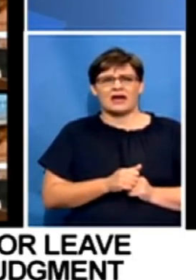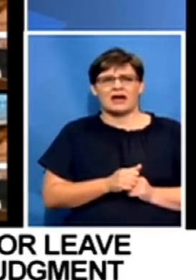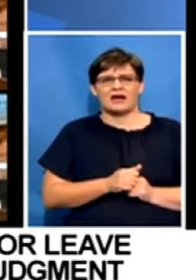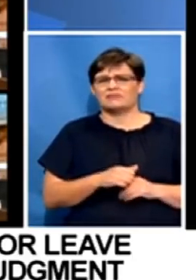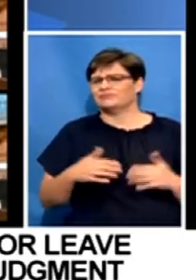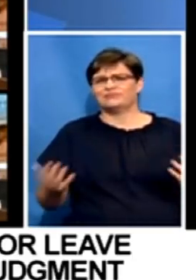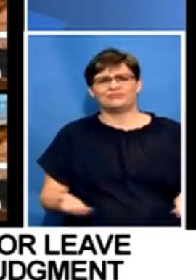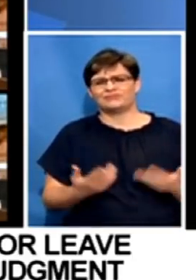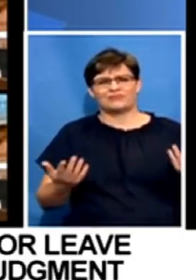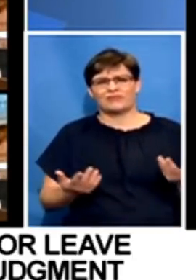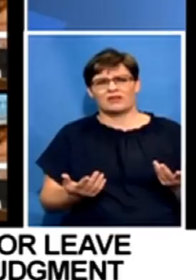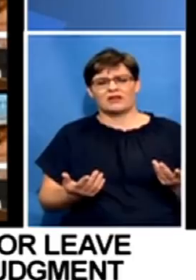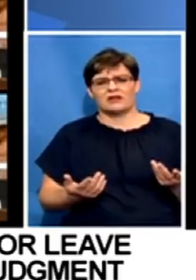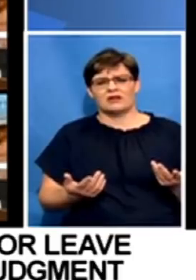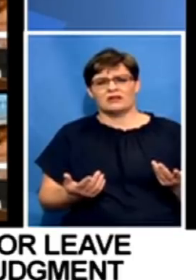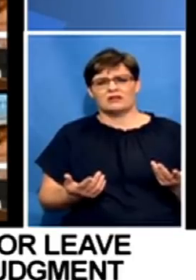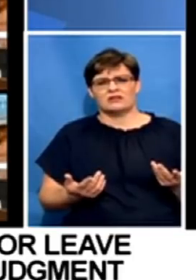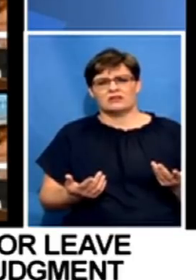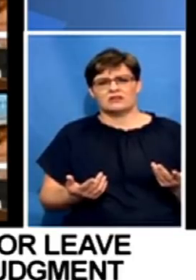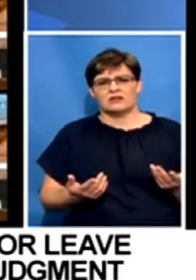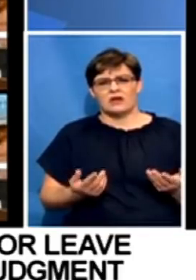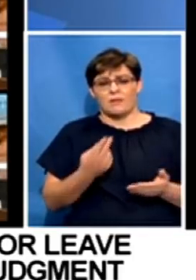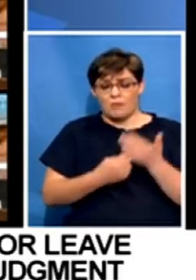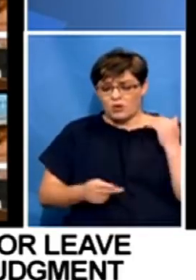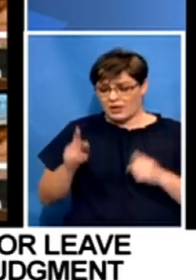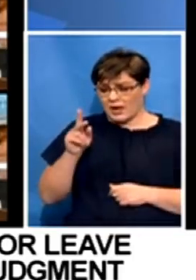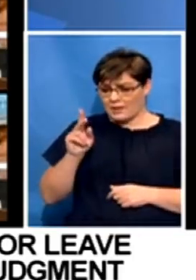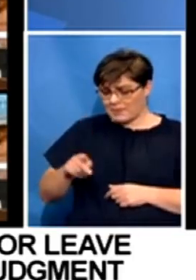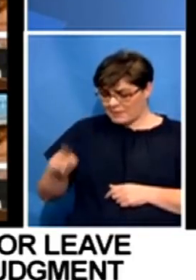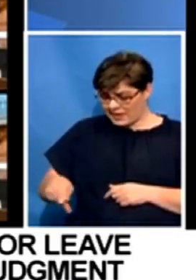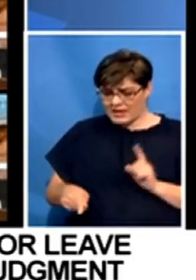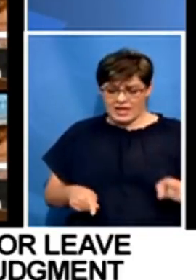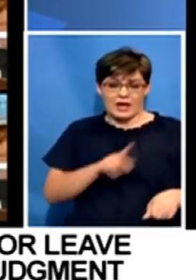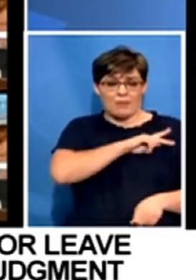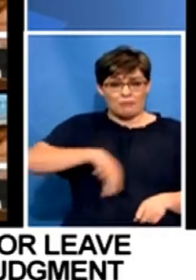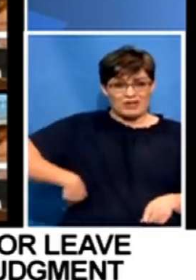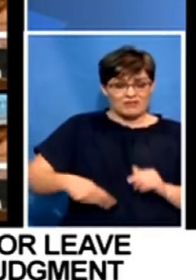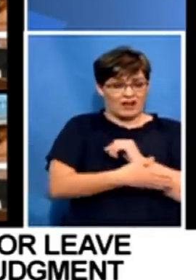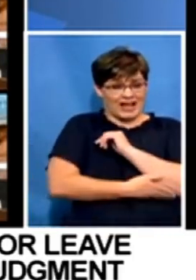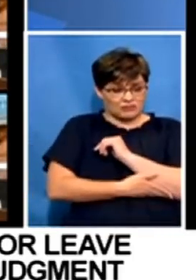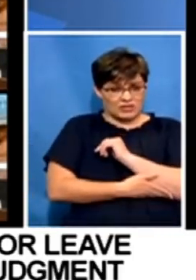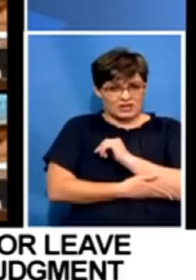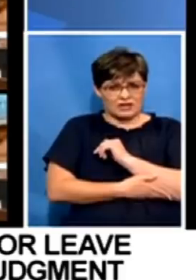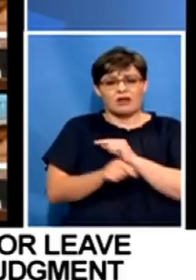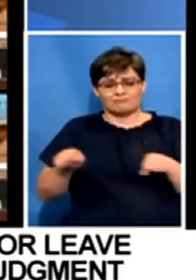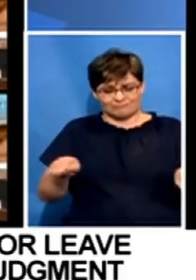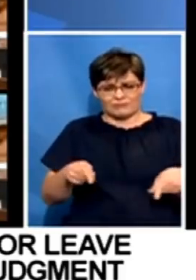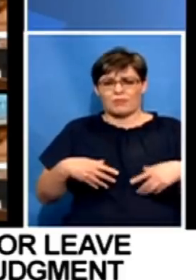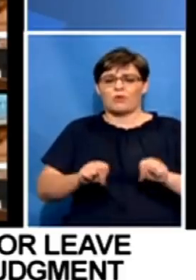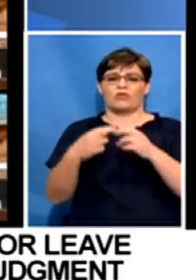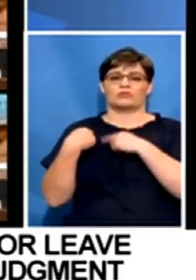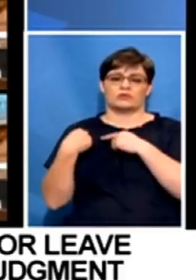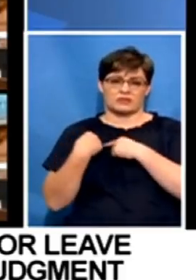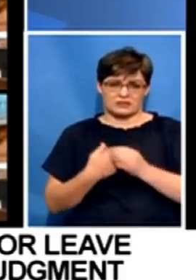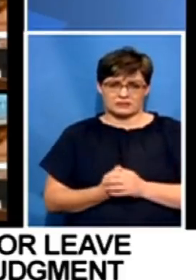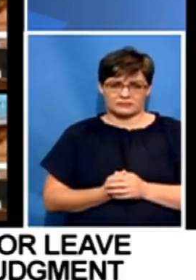both the PP and the president of this country. And therefore, I submit that it's in the interest of justice for